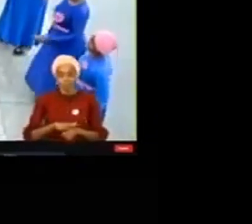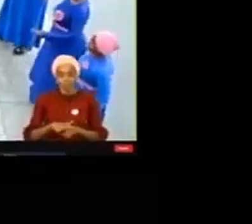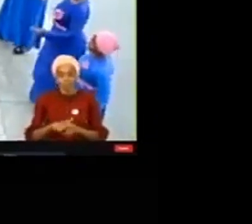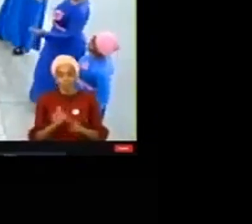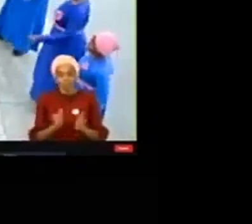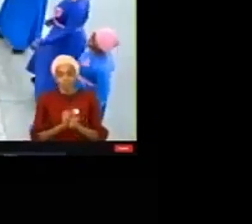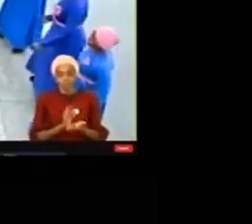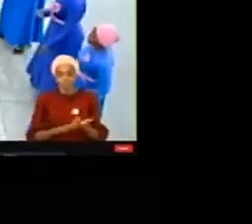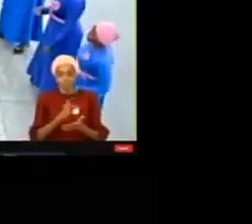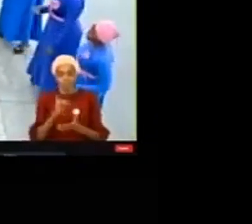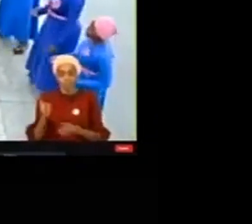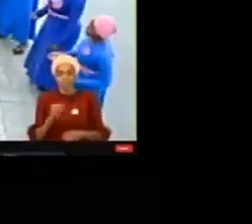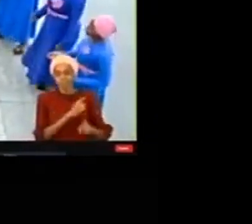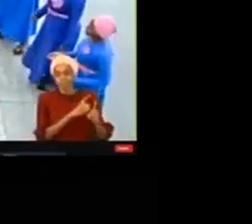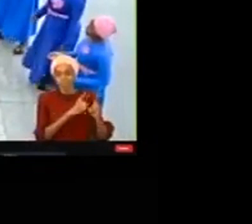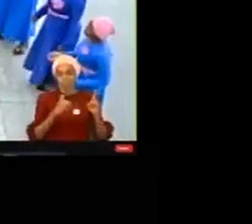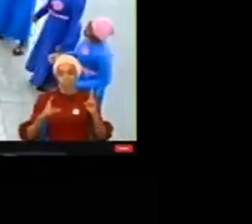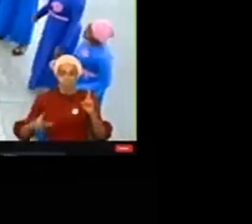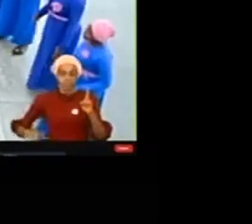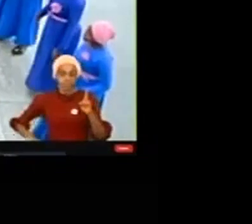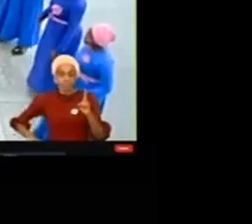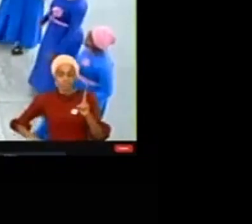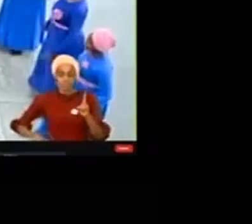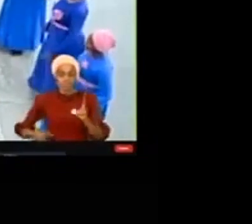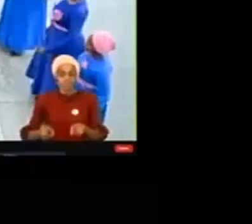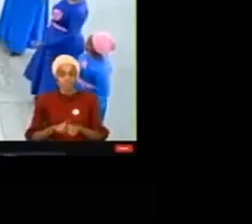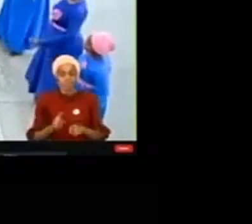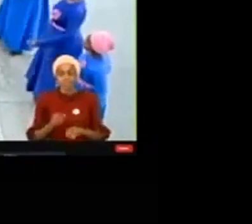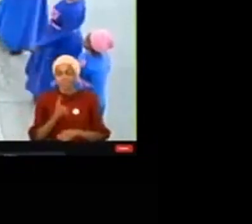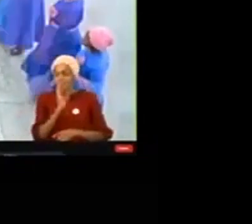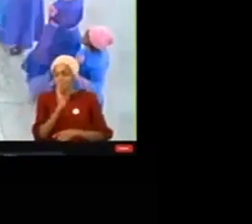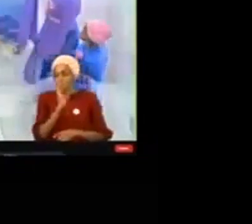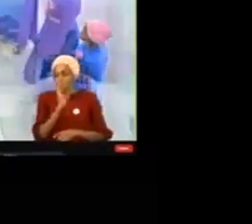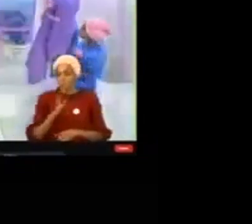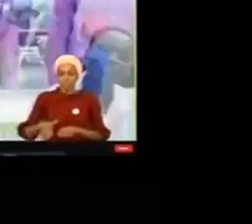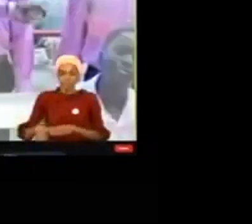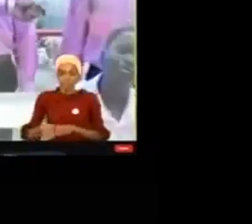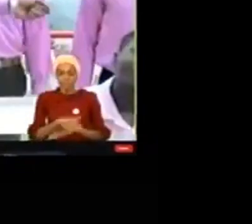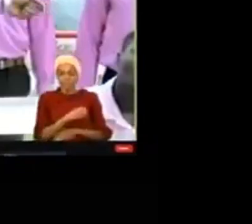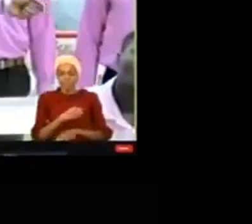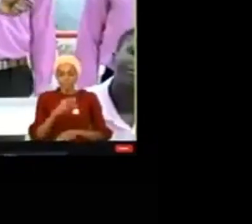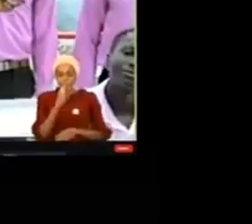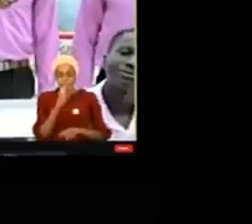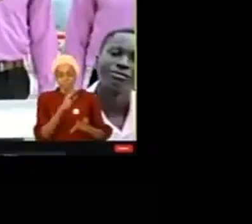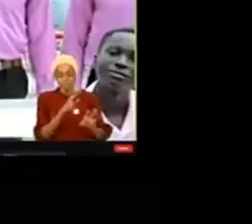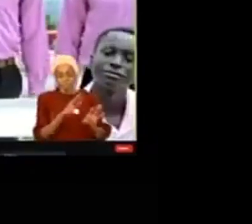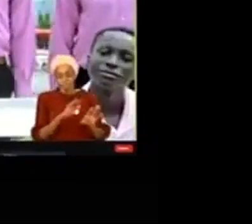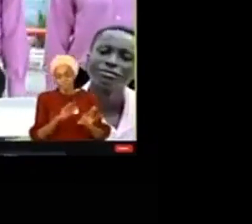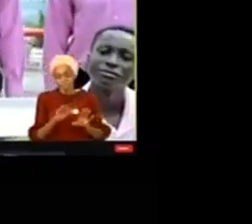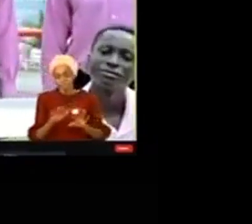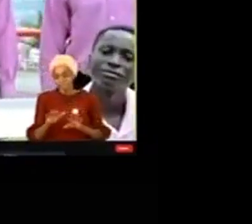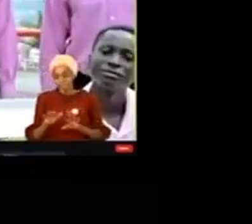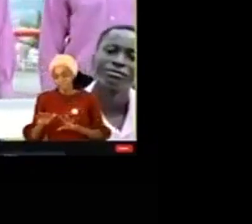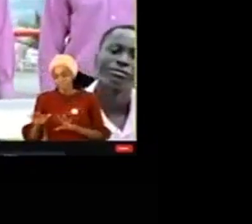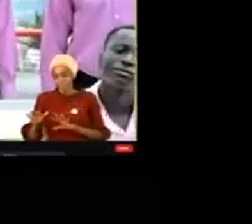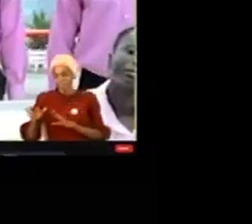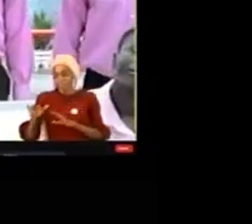avec la gloire de Dieu, comme de l'eau qui couvre la mer.